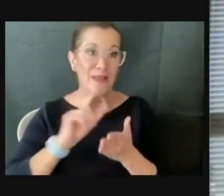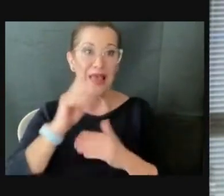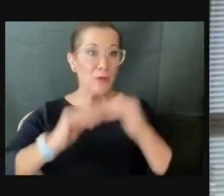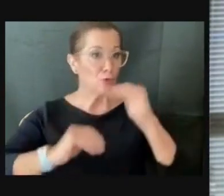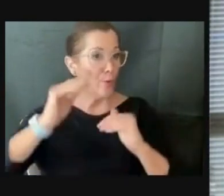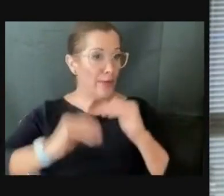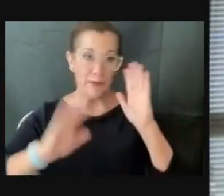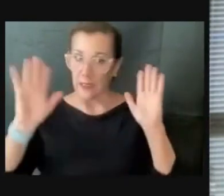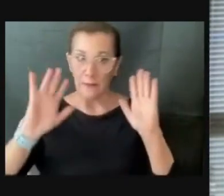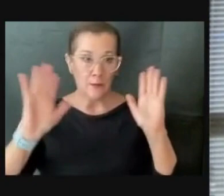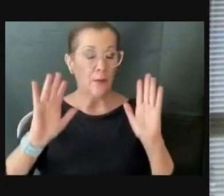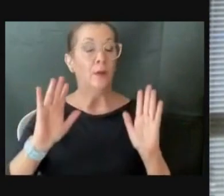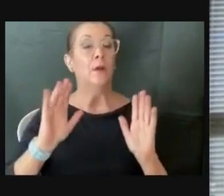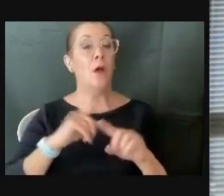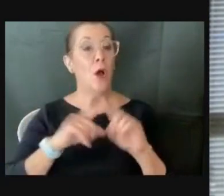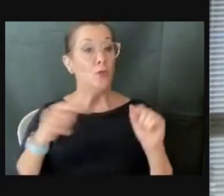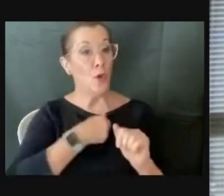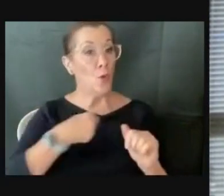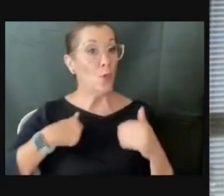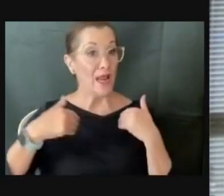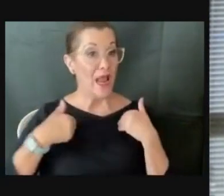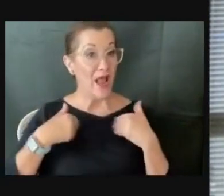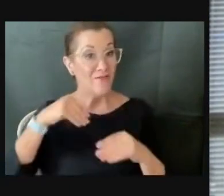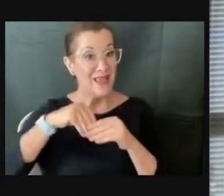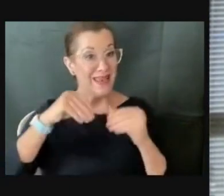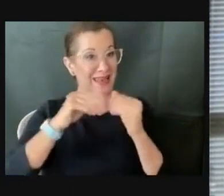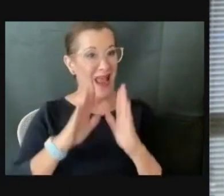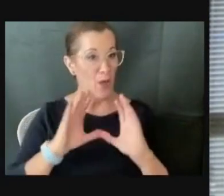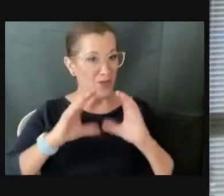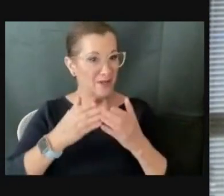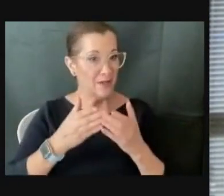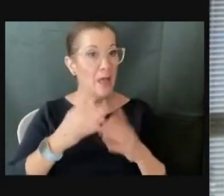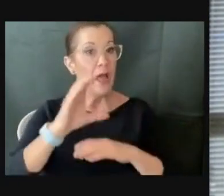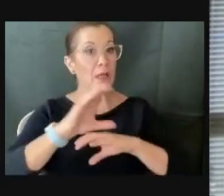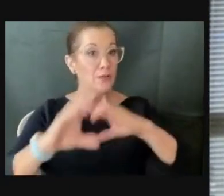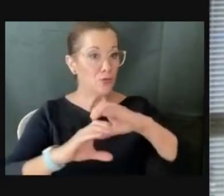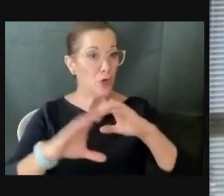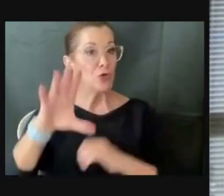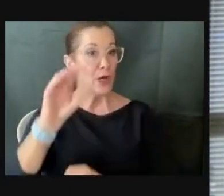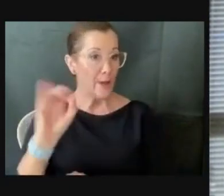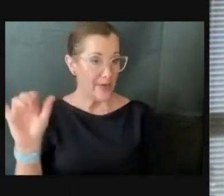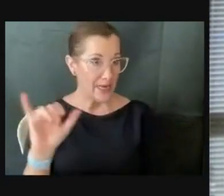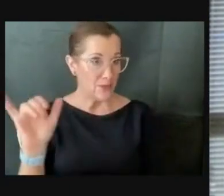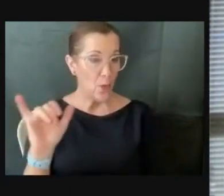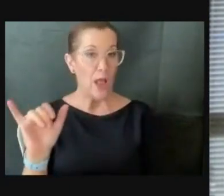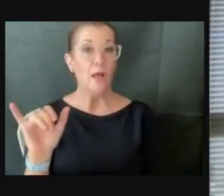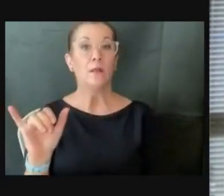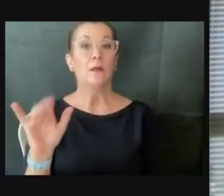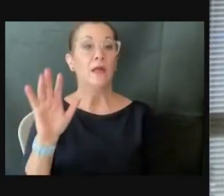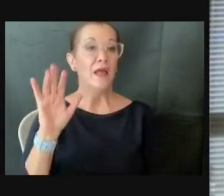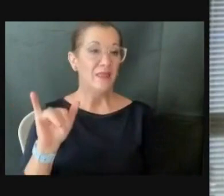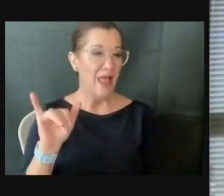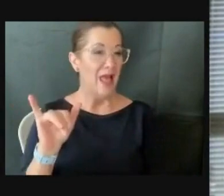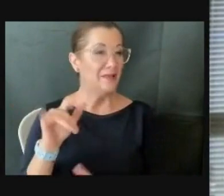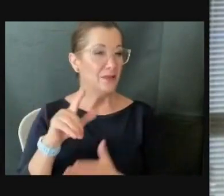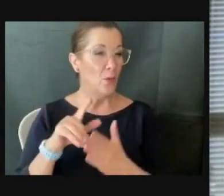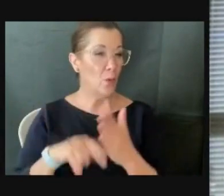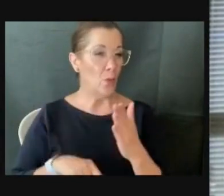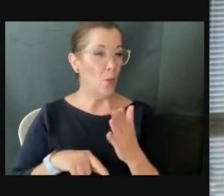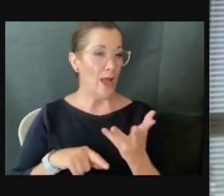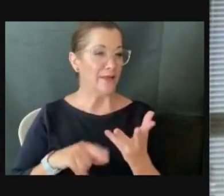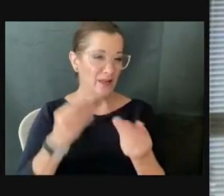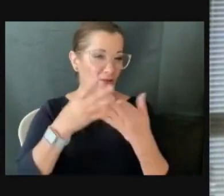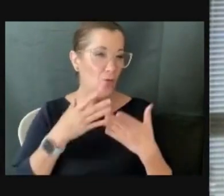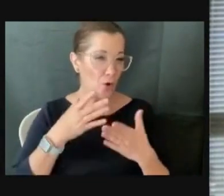it. Although we do have an in-house construction company as well. And so that's kind of what informs a little bit of what we